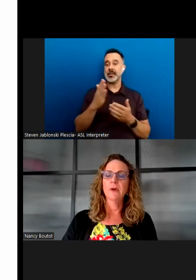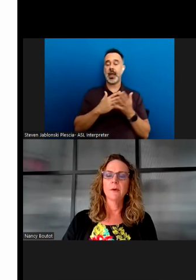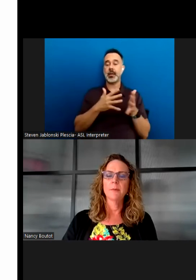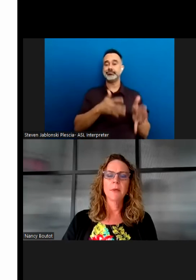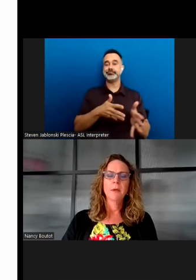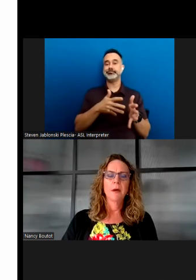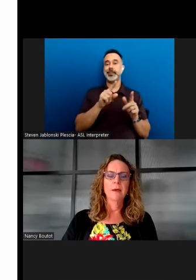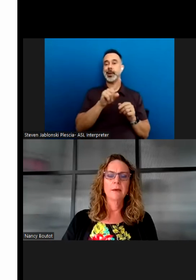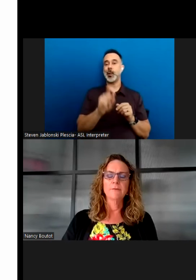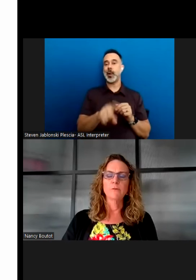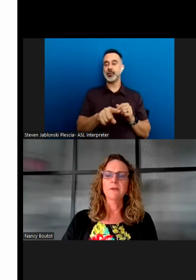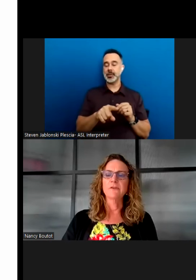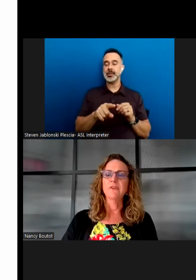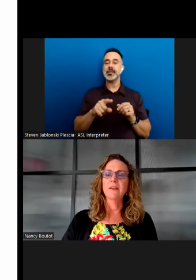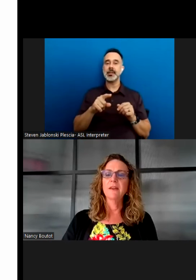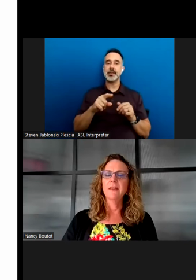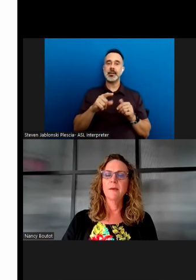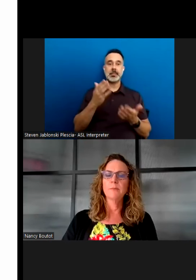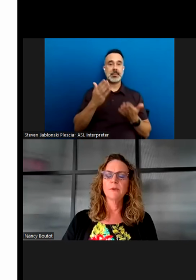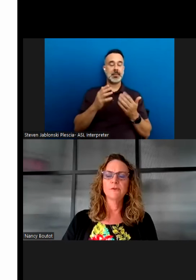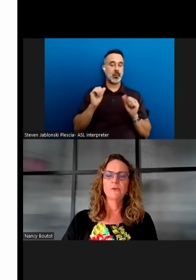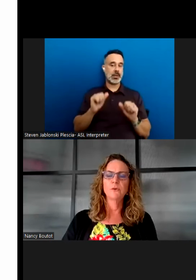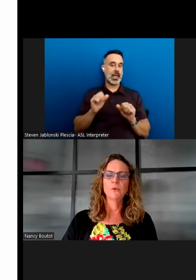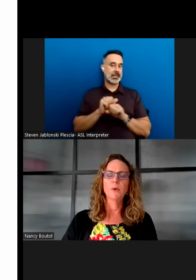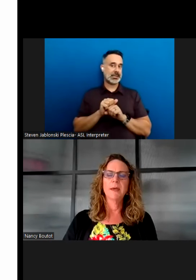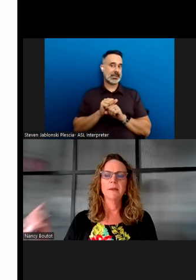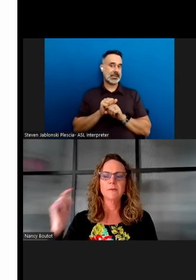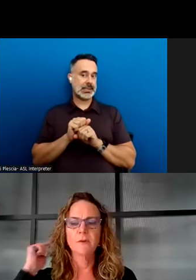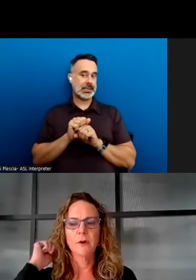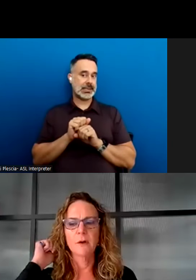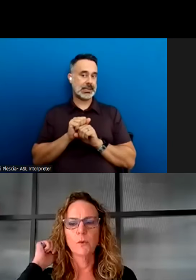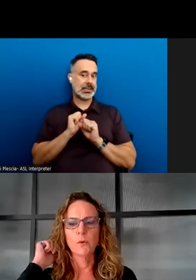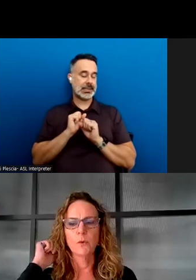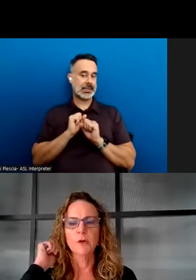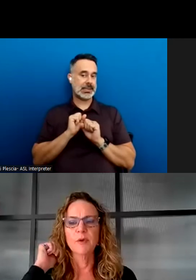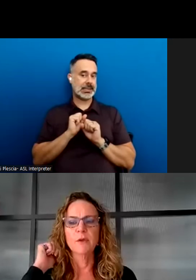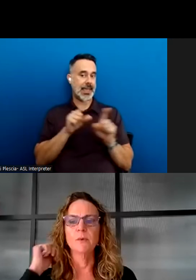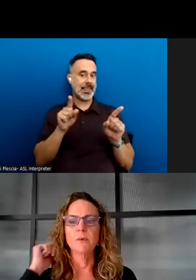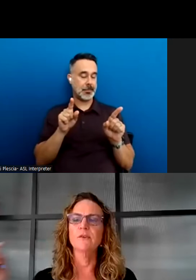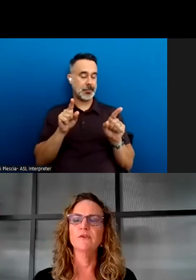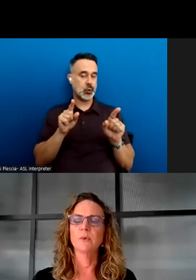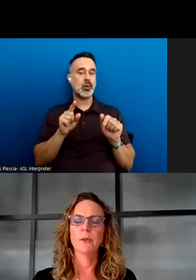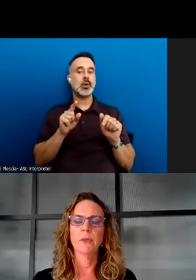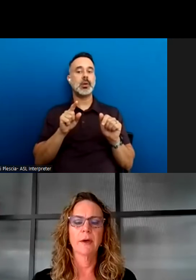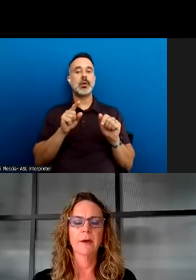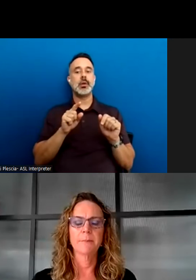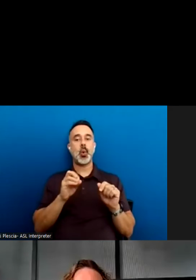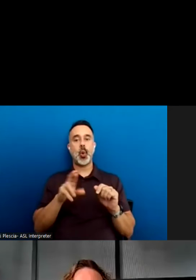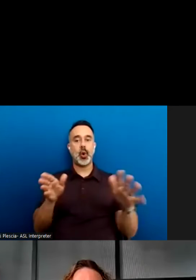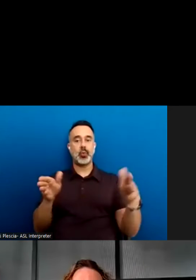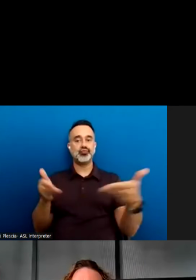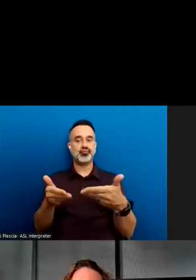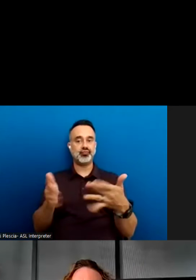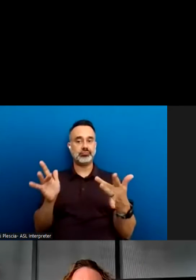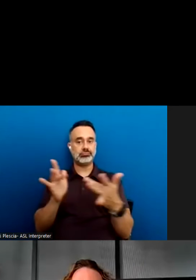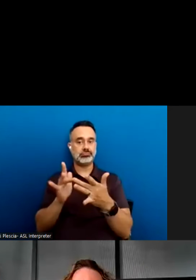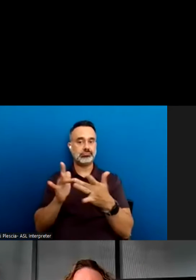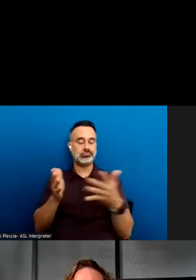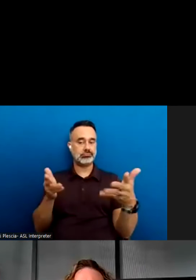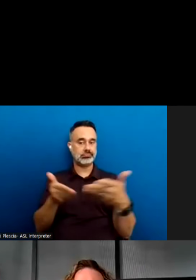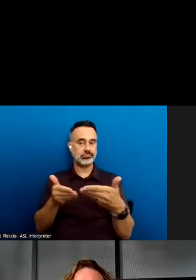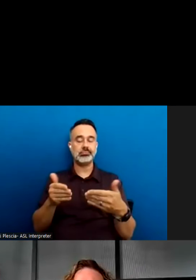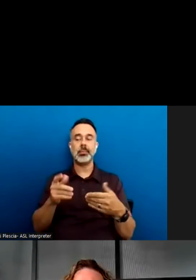questions, if we could send them to you and or put you in touch with folks that are